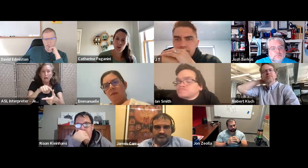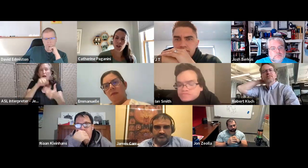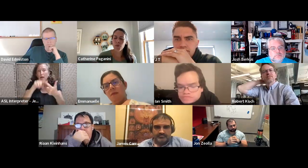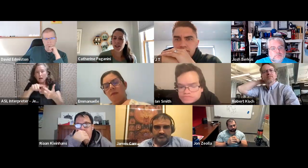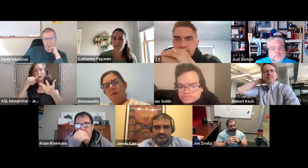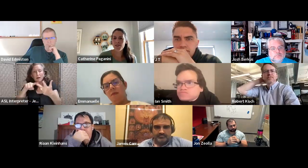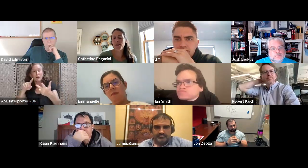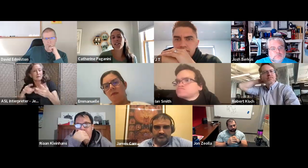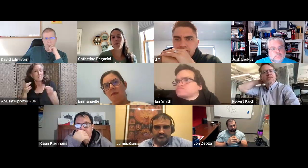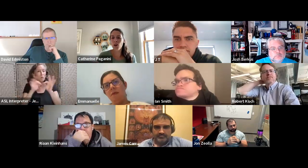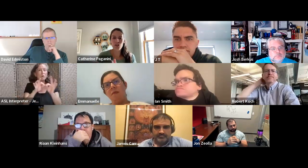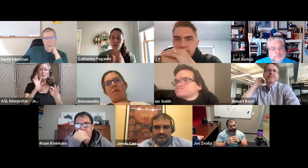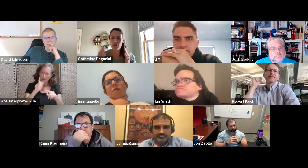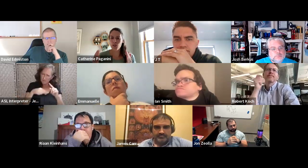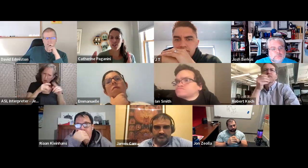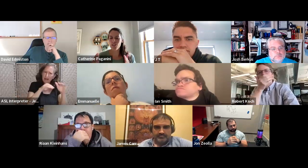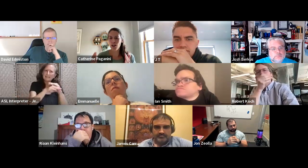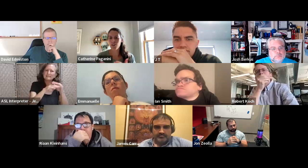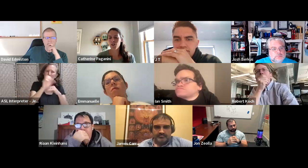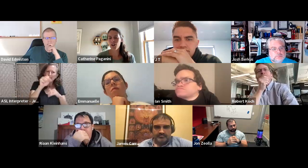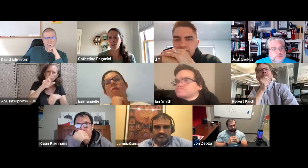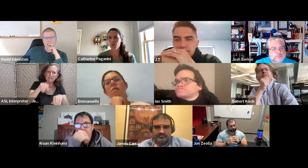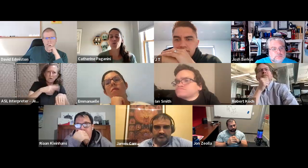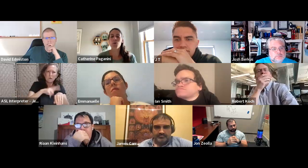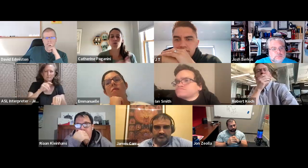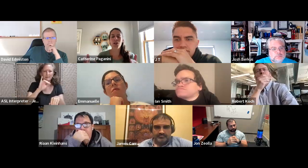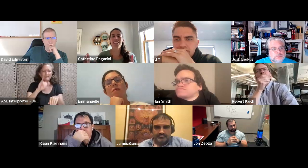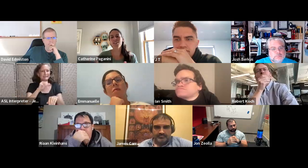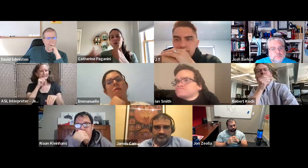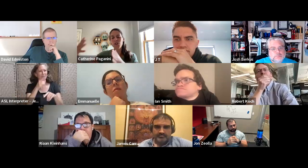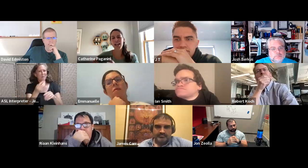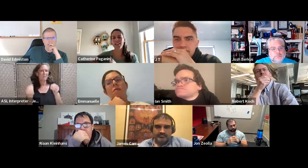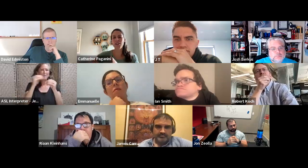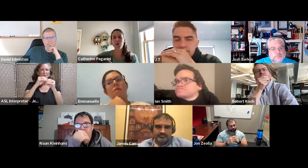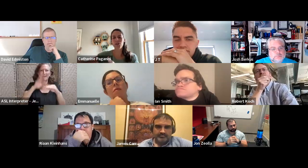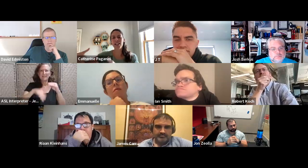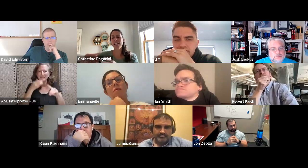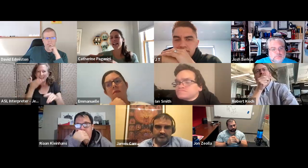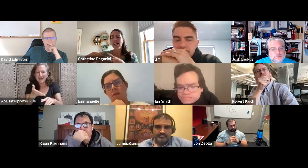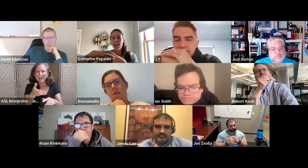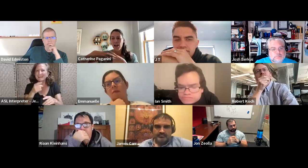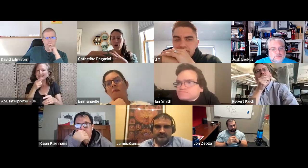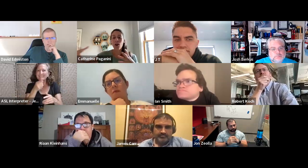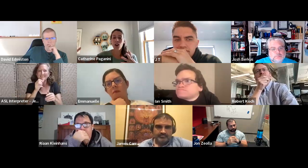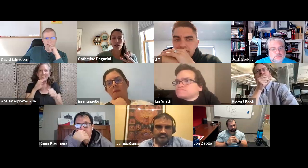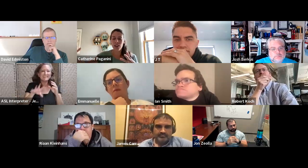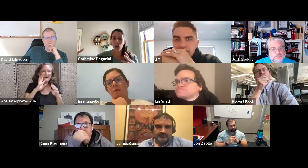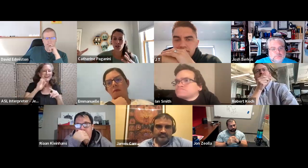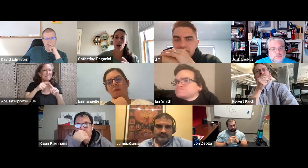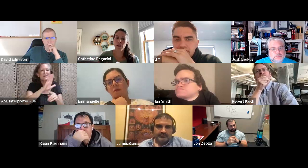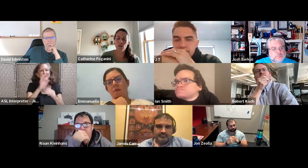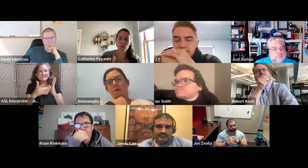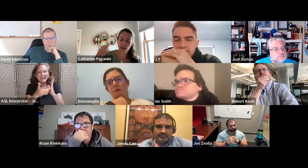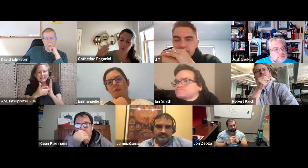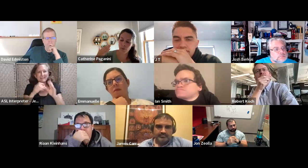it's important to talk about accessibility, but also you're much more than that. You're also technical people. So it's like about all